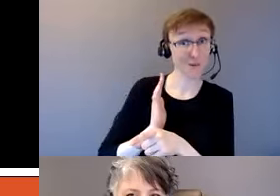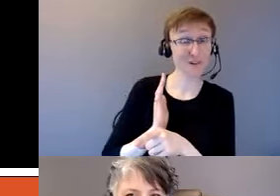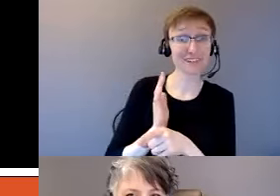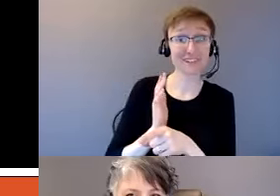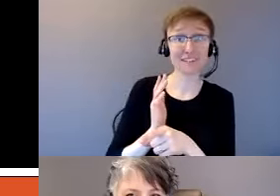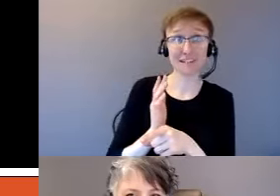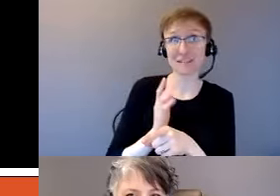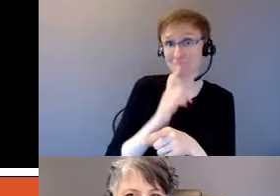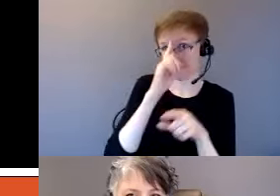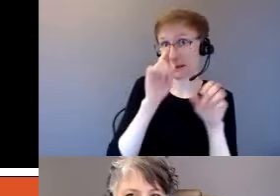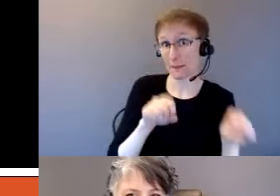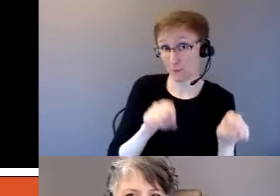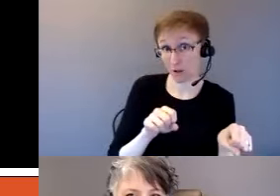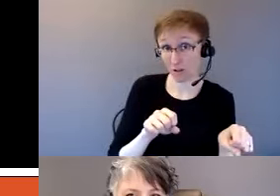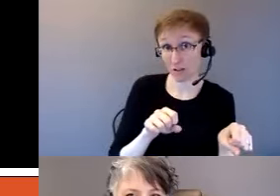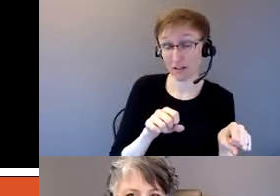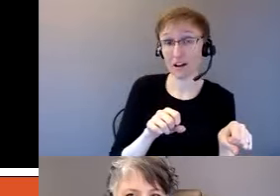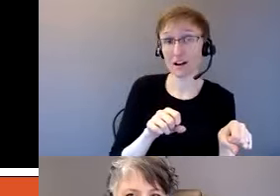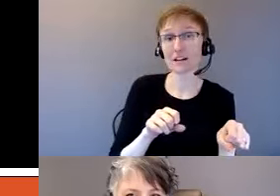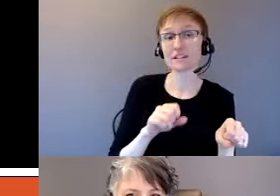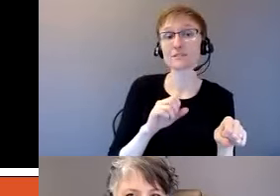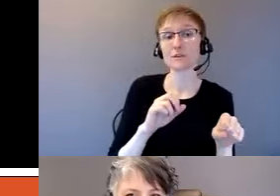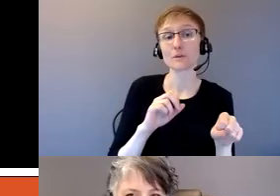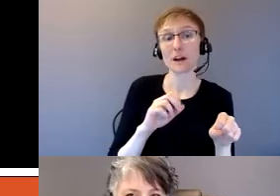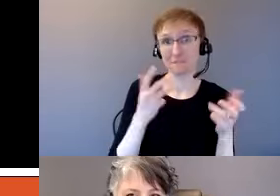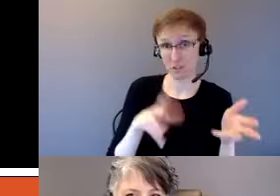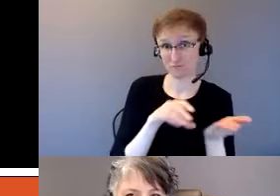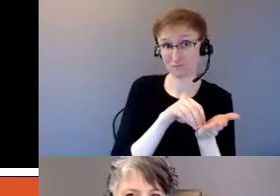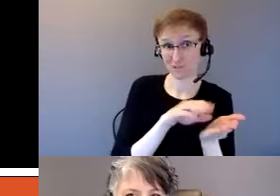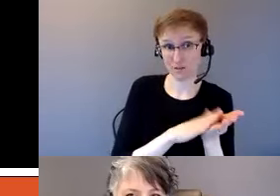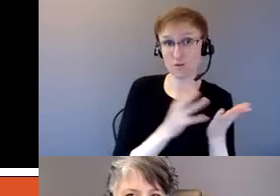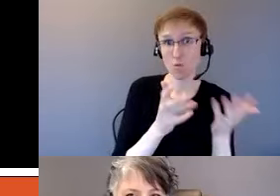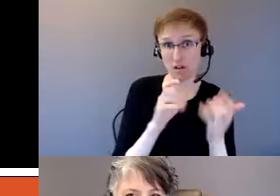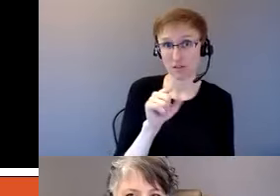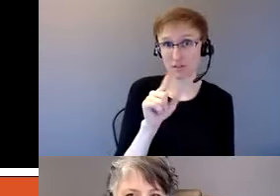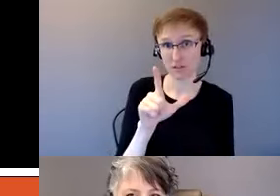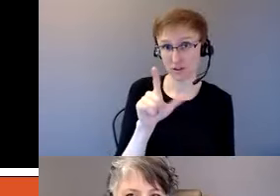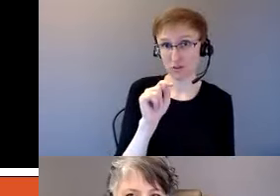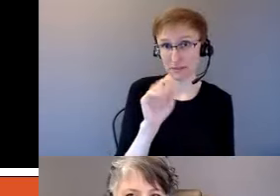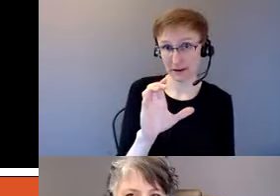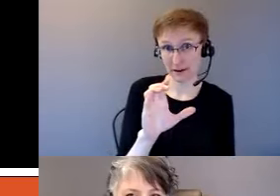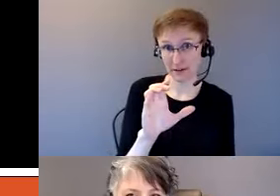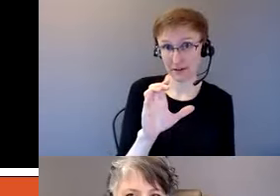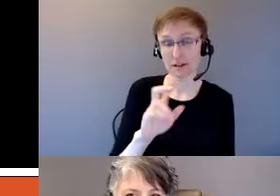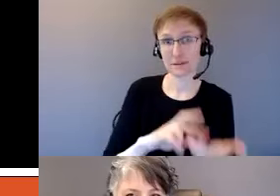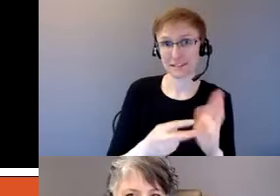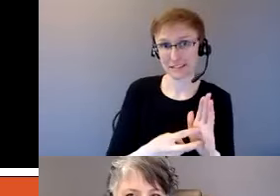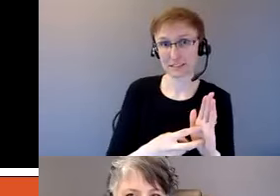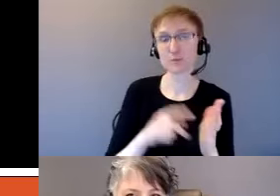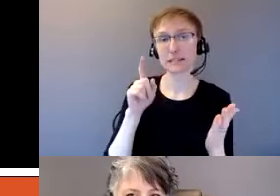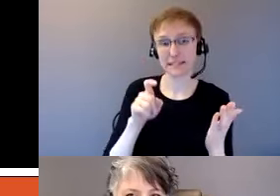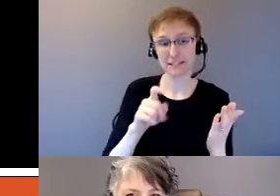the SDM has a responsibility, of course, to consider that prior known wish when making decisions about what's in their